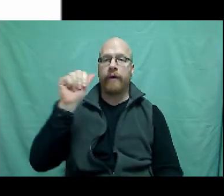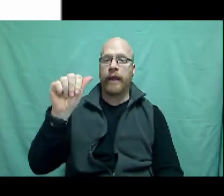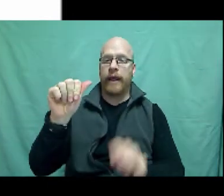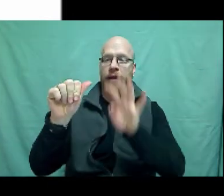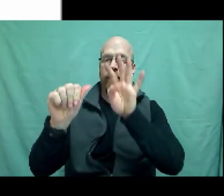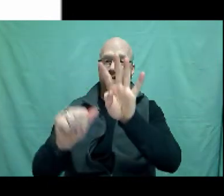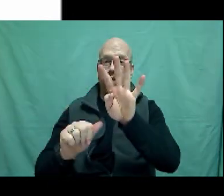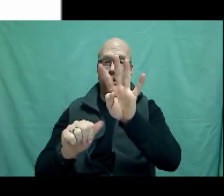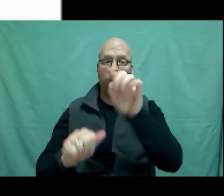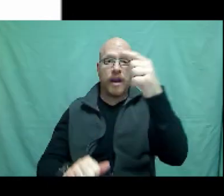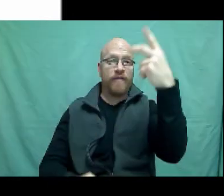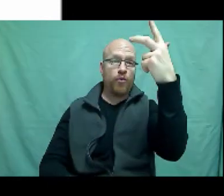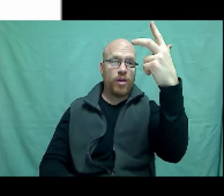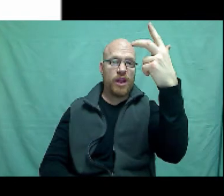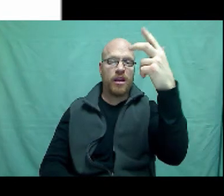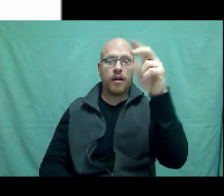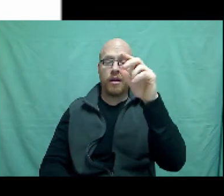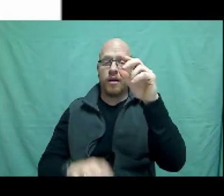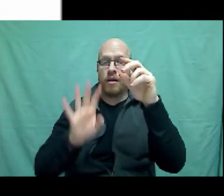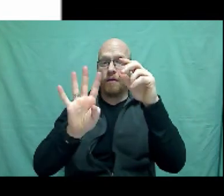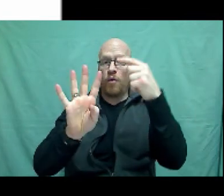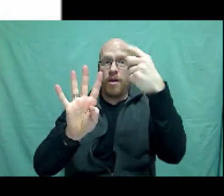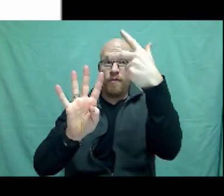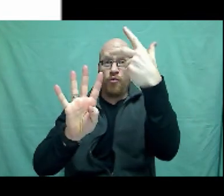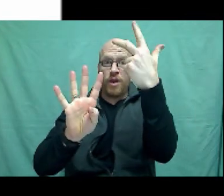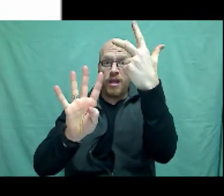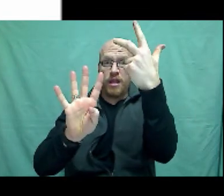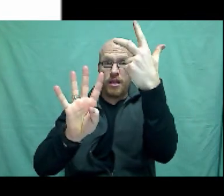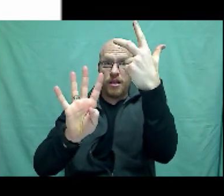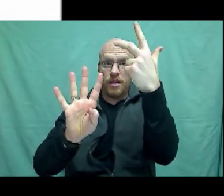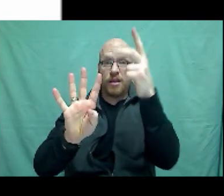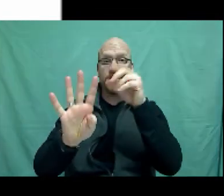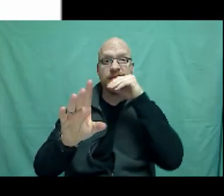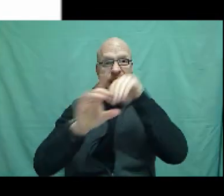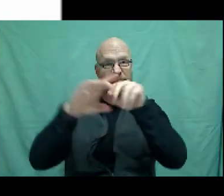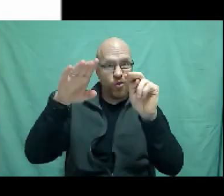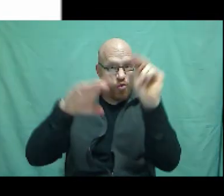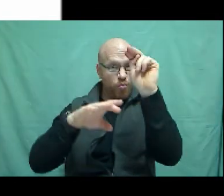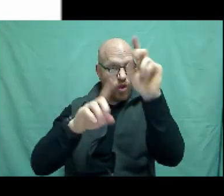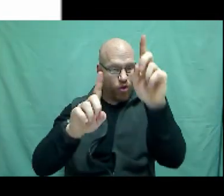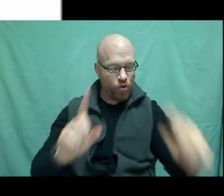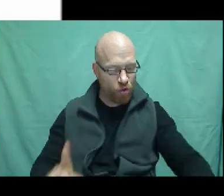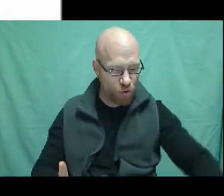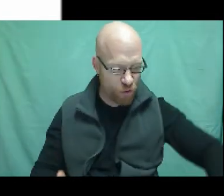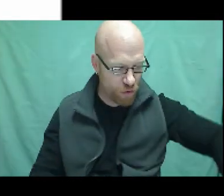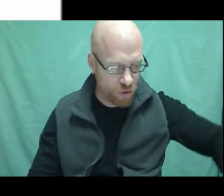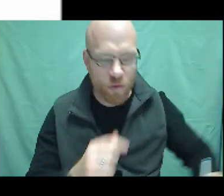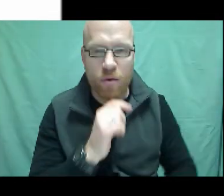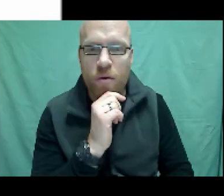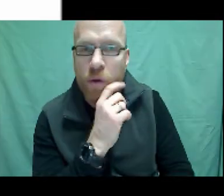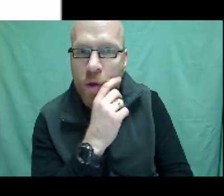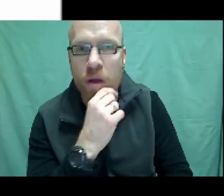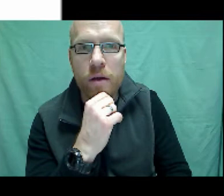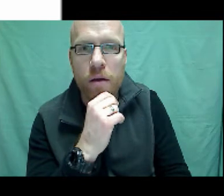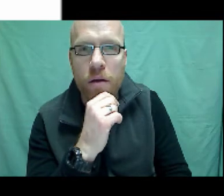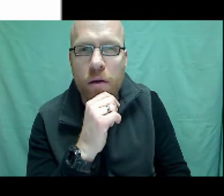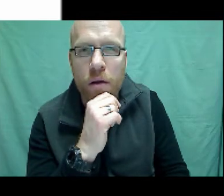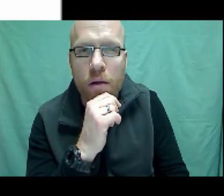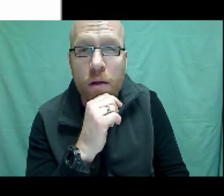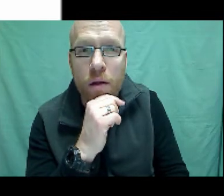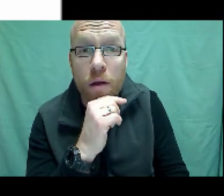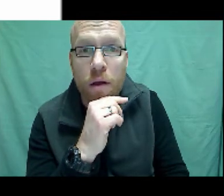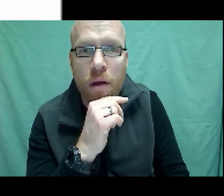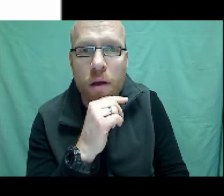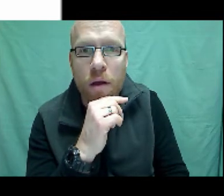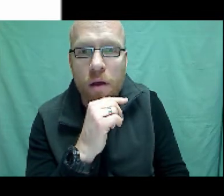short. A example is 4 to the negative third power. Now, it's in the numerator